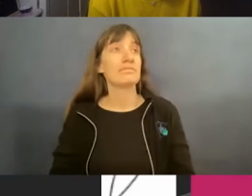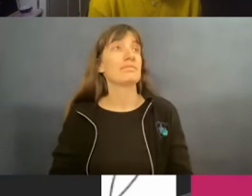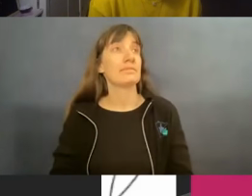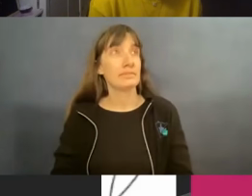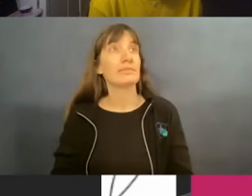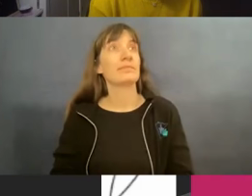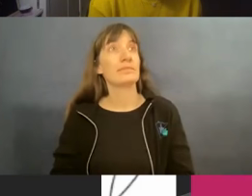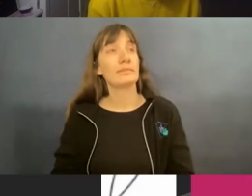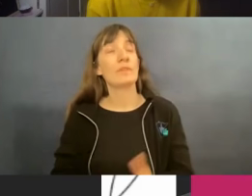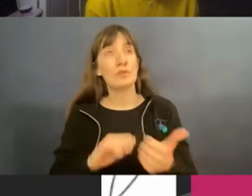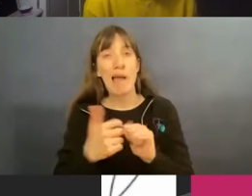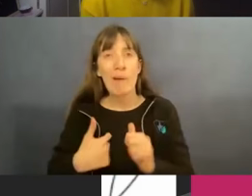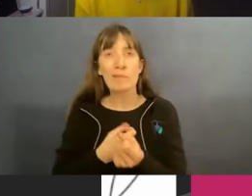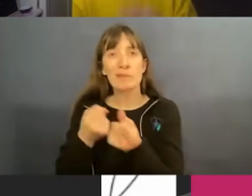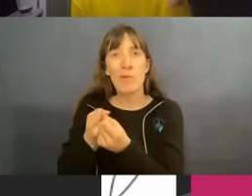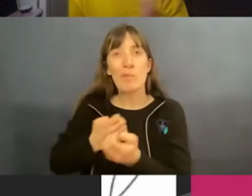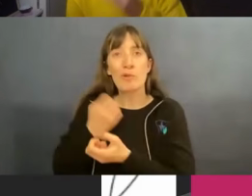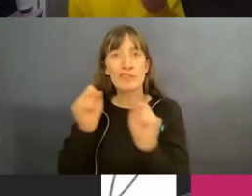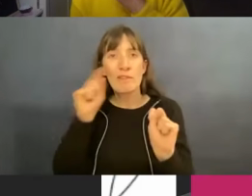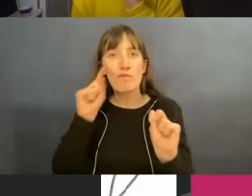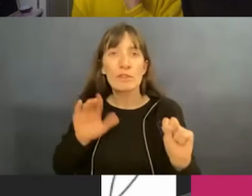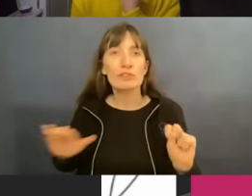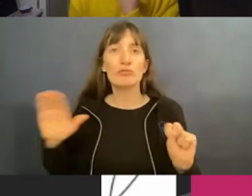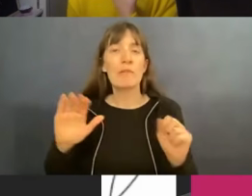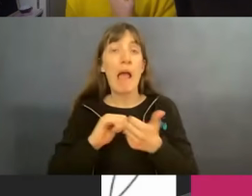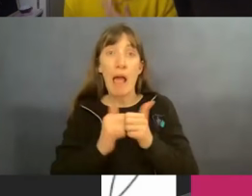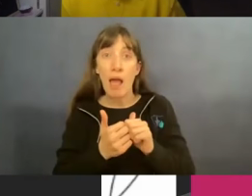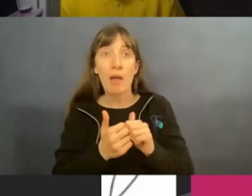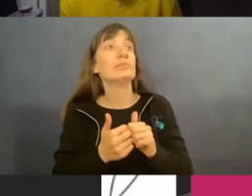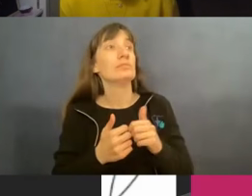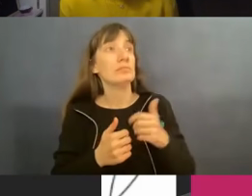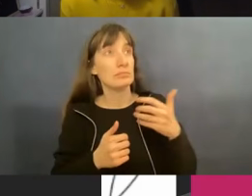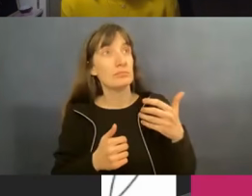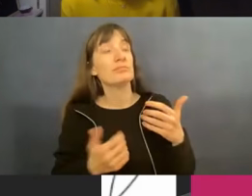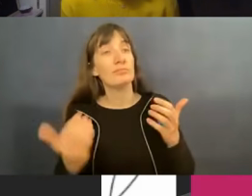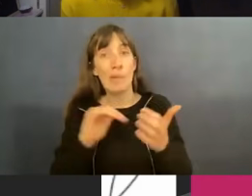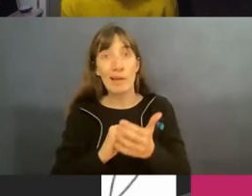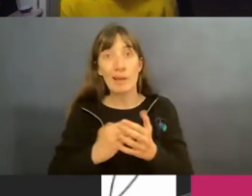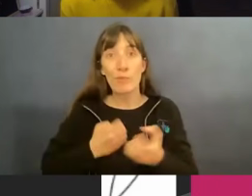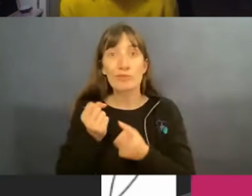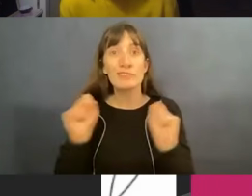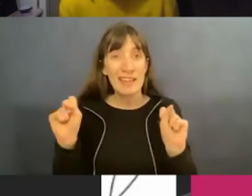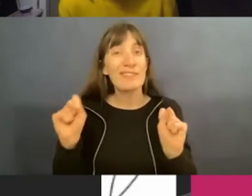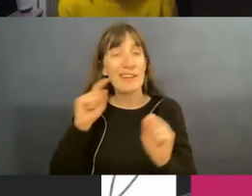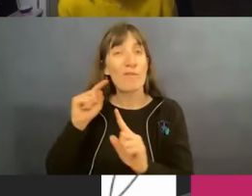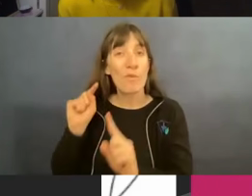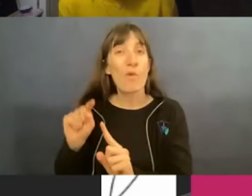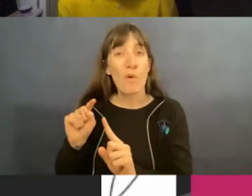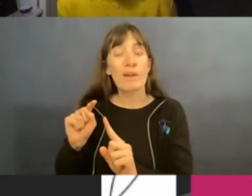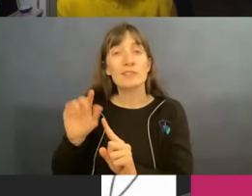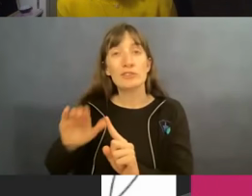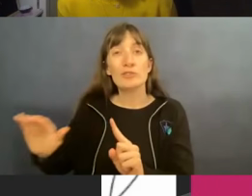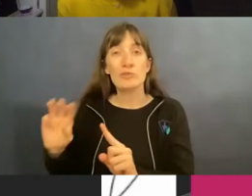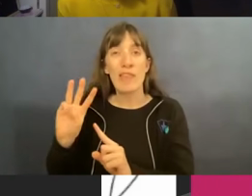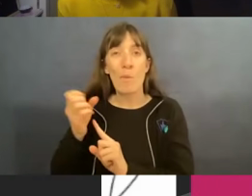support emotional safety in children. So we had a whole again that emotional safety for children webinar, and these are some things that really